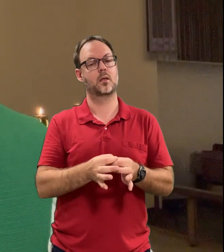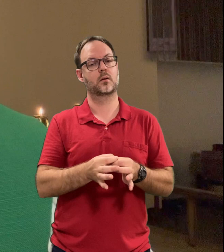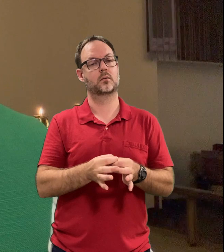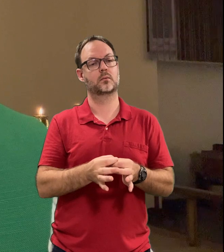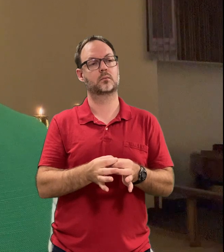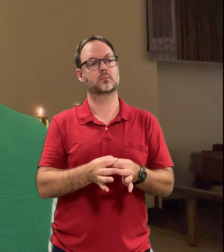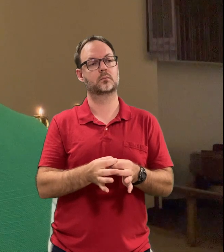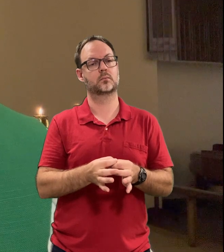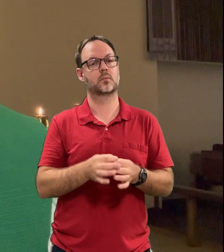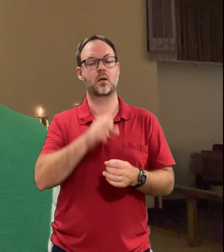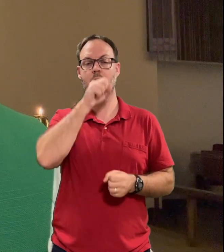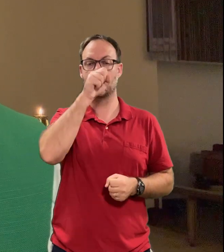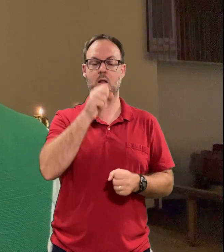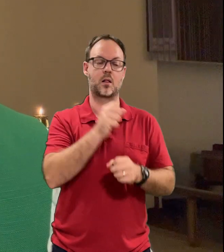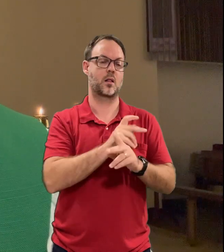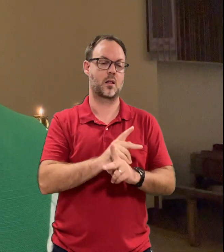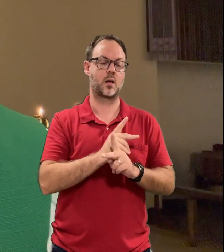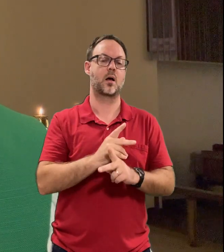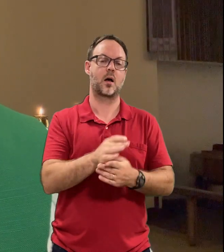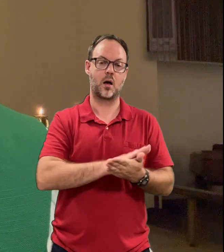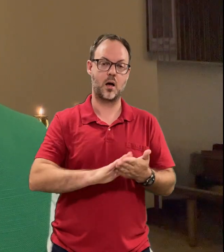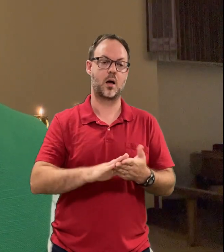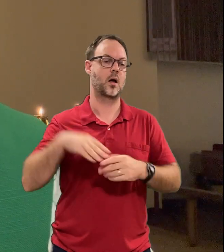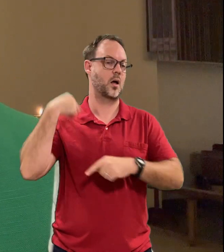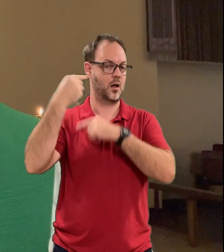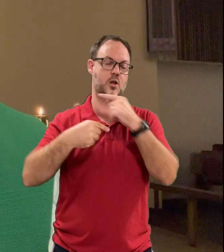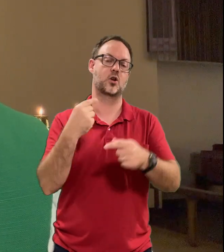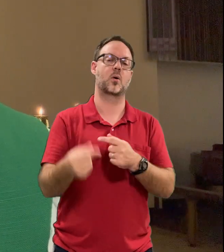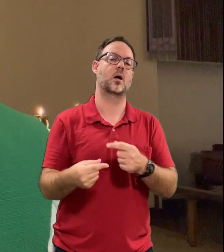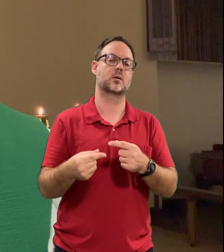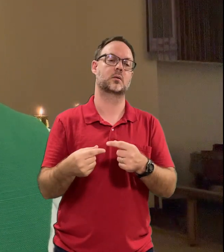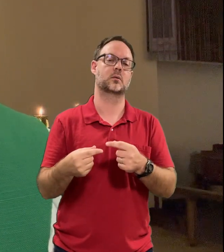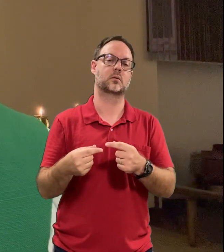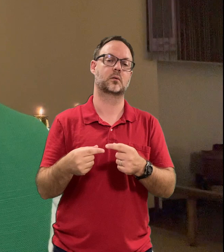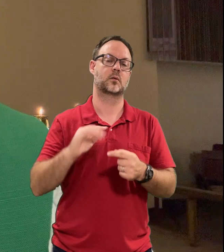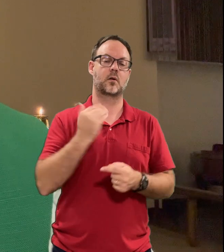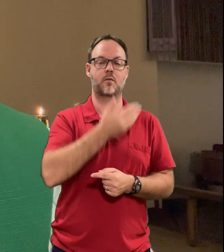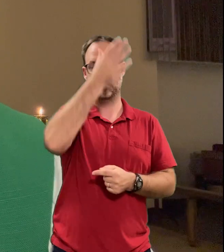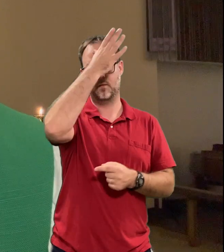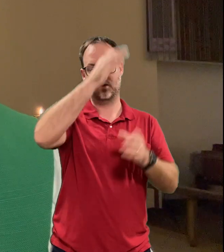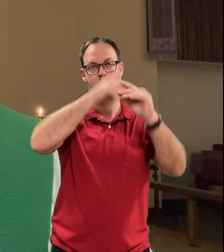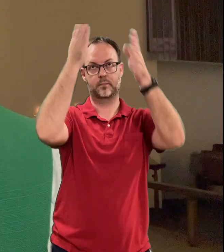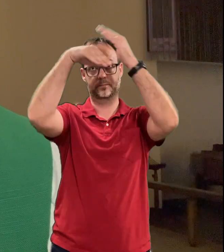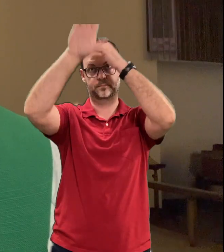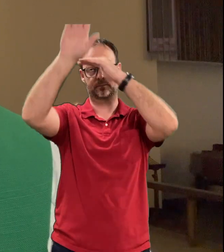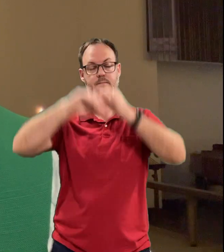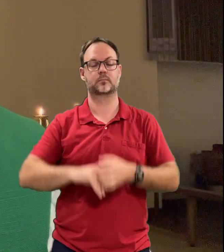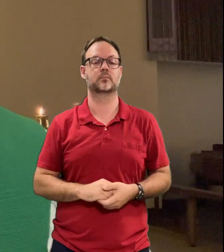faith in the love, care, kindness, and generosity of our Father in